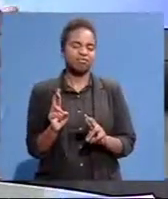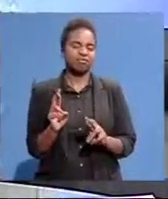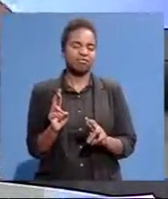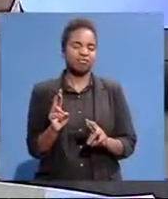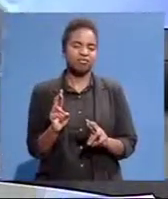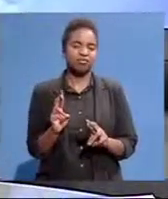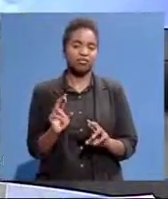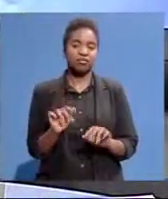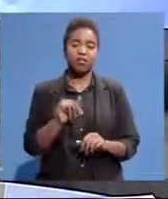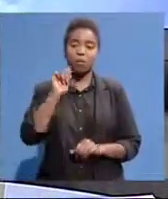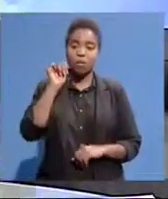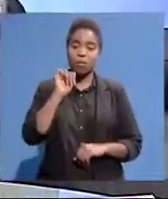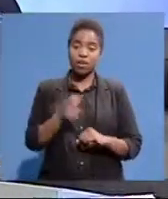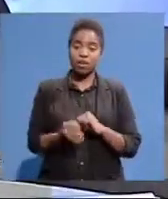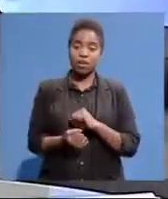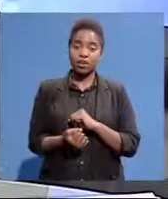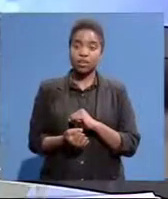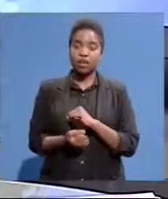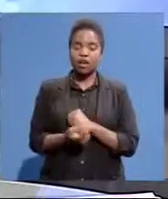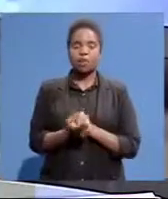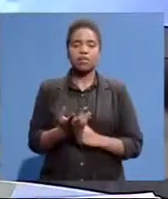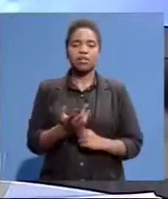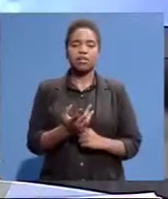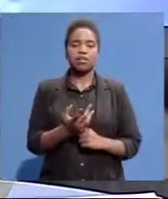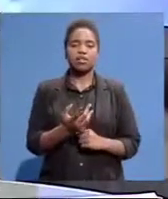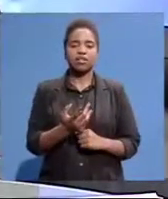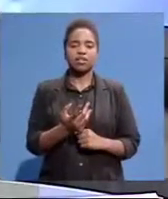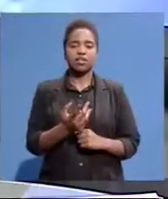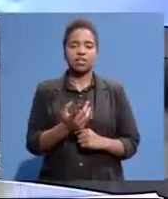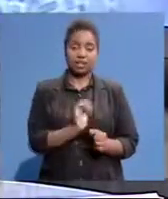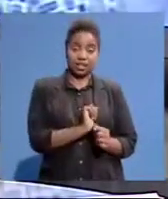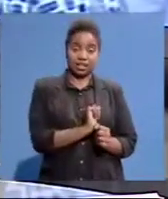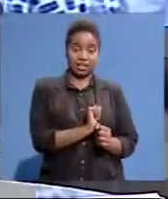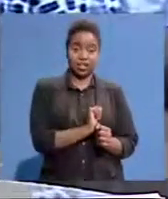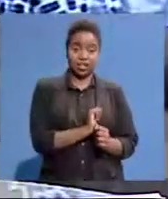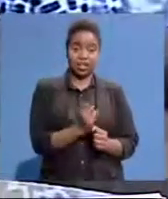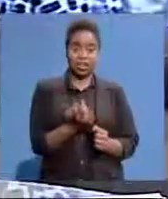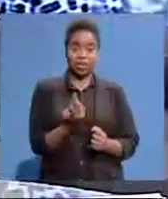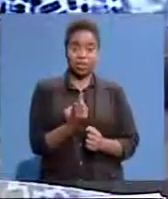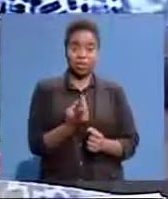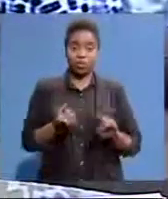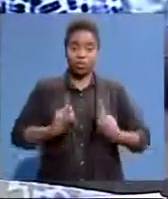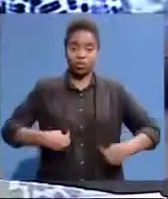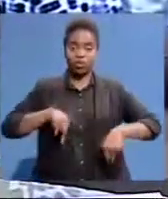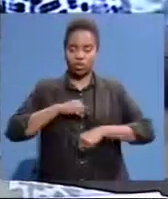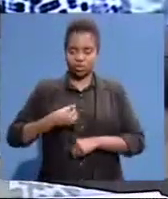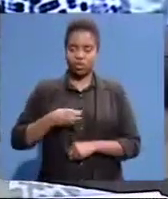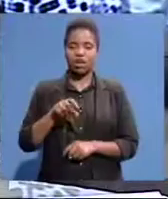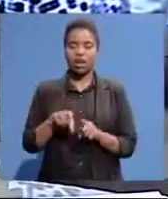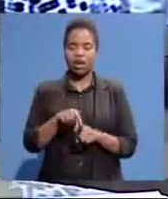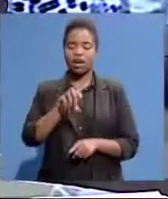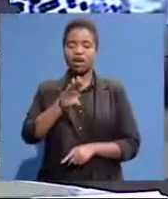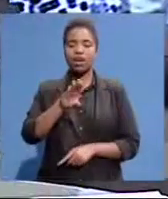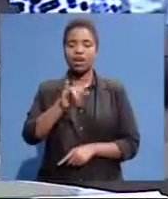this great leadership was in prison, also emerged amongst us young leaders like Steve Biko, you